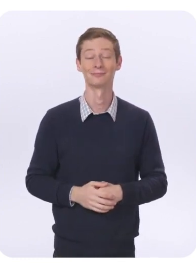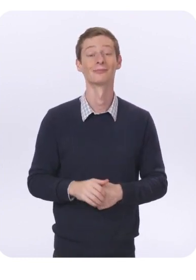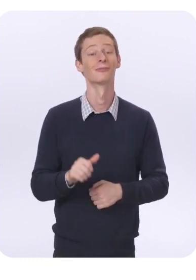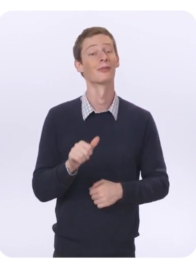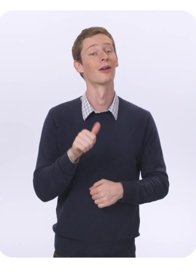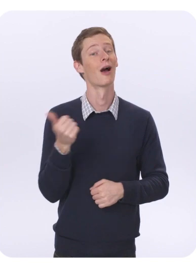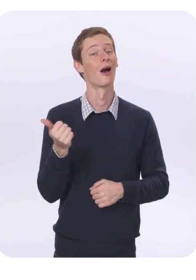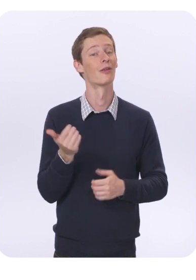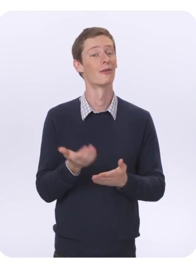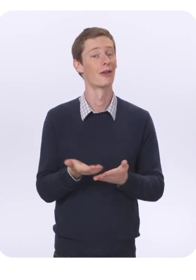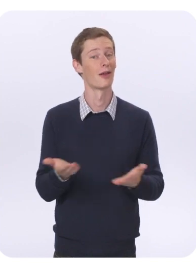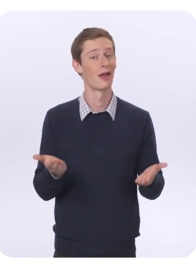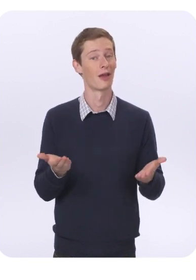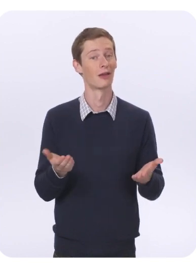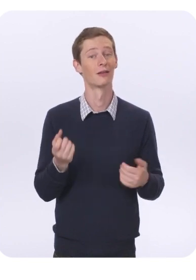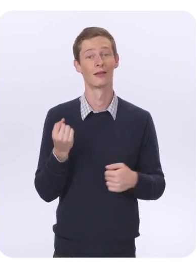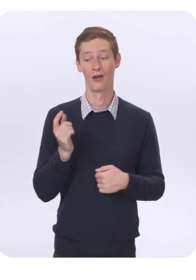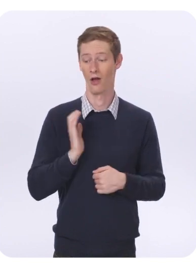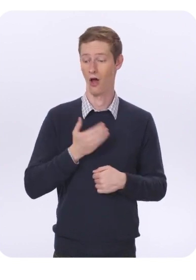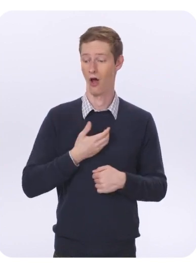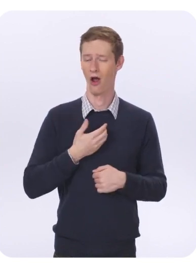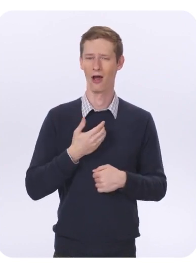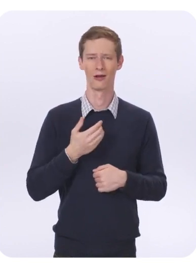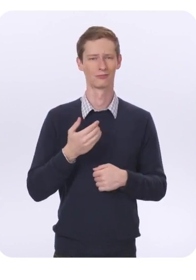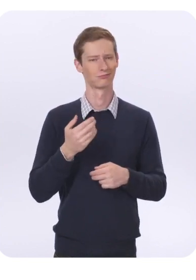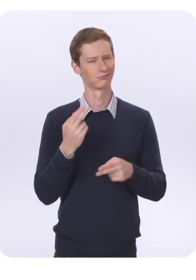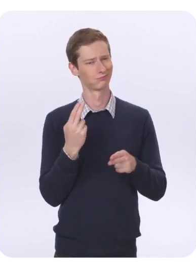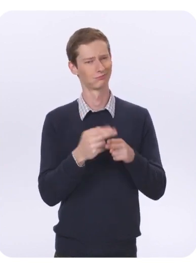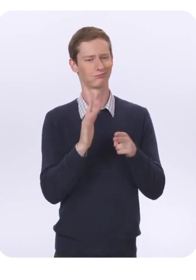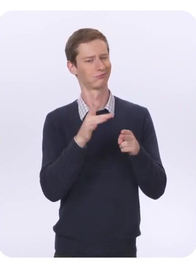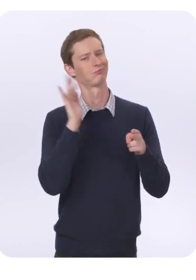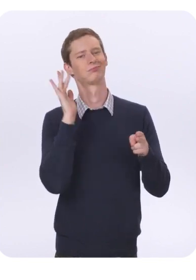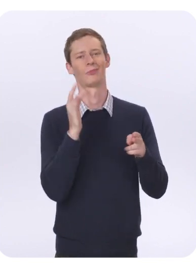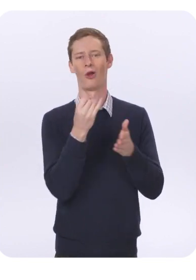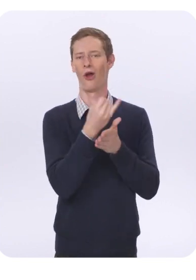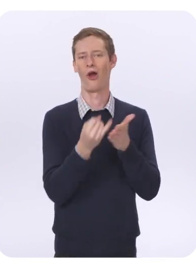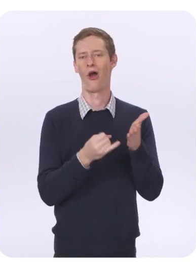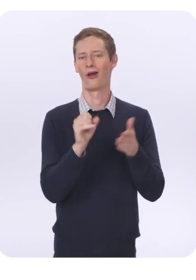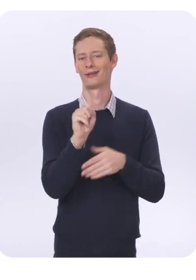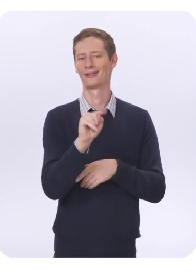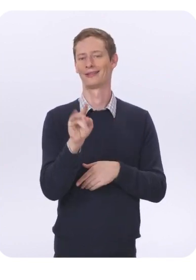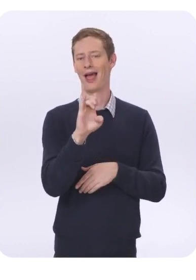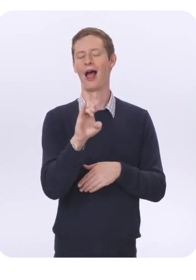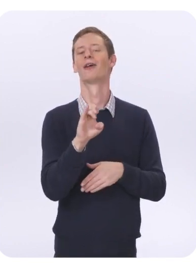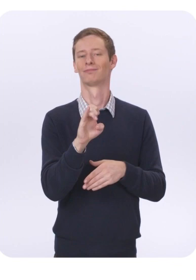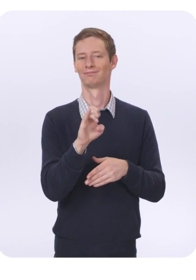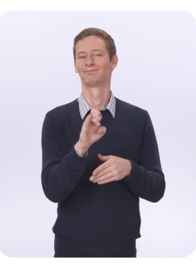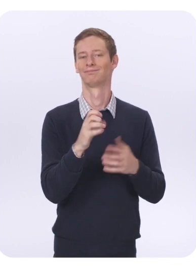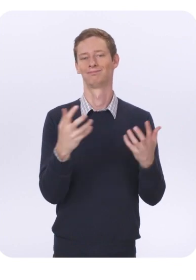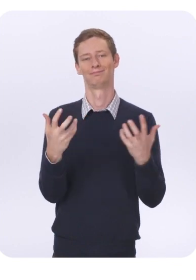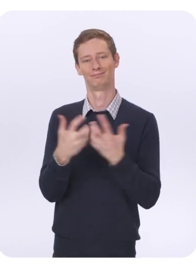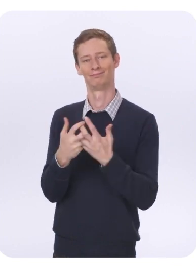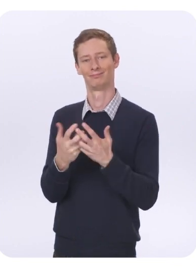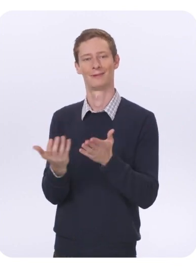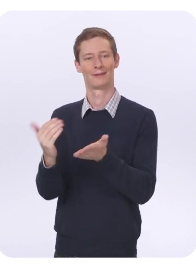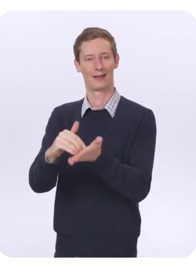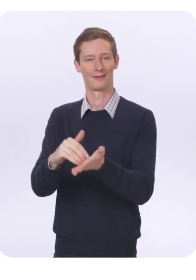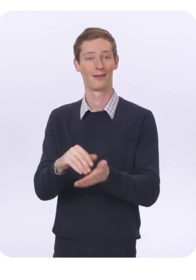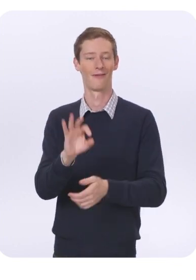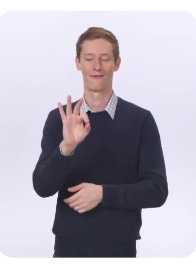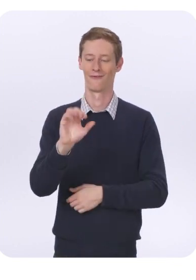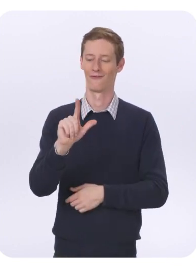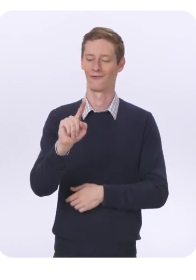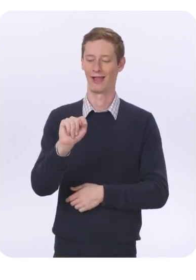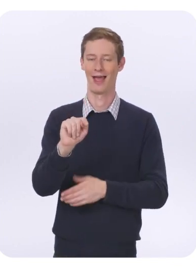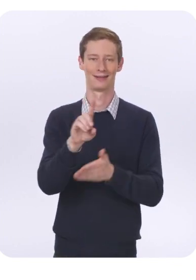thing was transferring our distinctive art style into VR. Flat design is built into the DNA of our brand, and